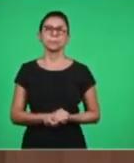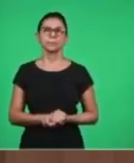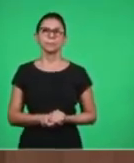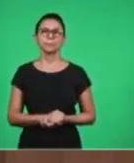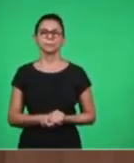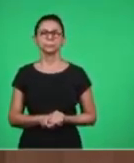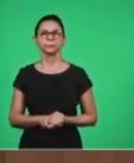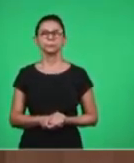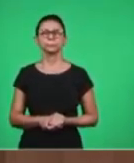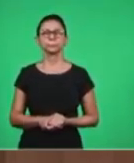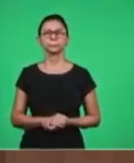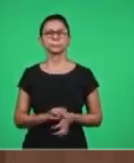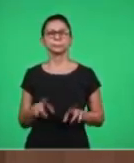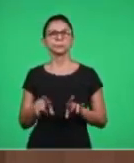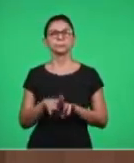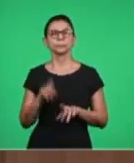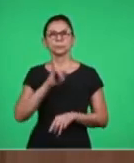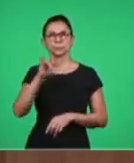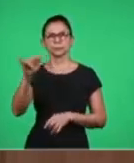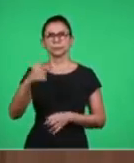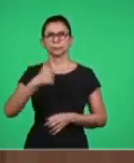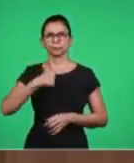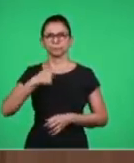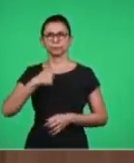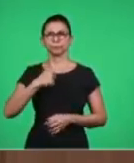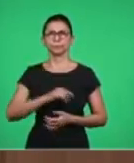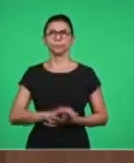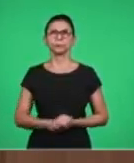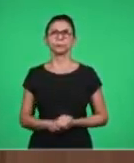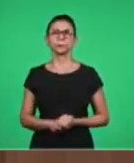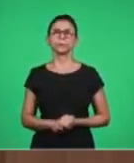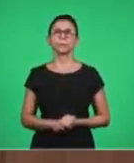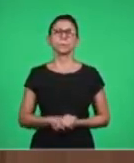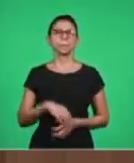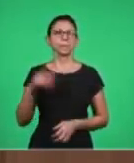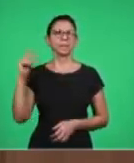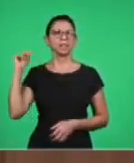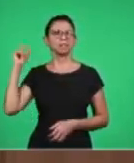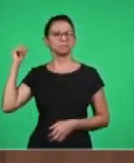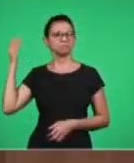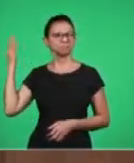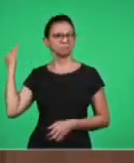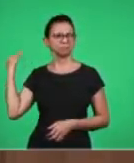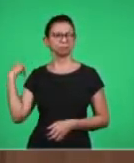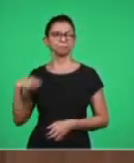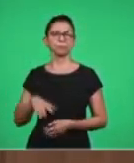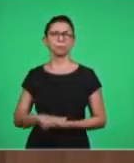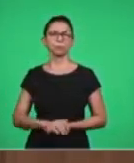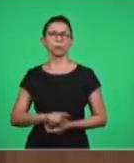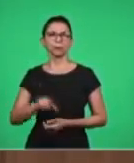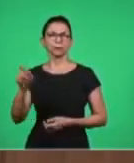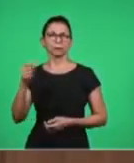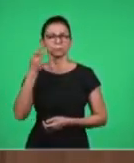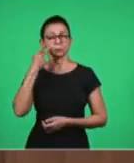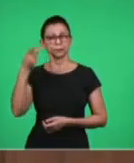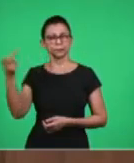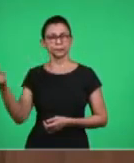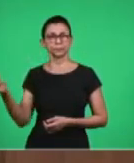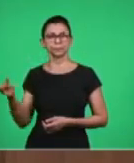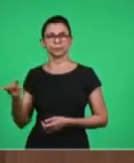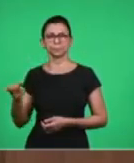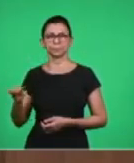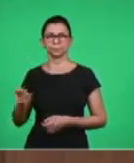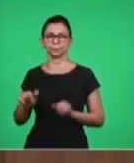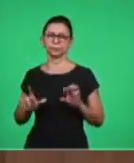to extend a little bit longer to say the following, that a few days ago, actually, a while ago, when I was in